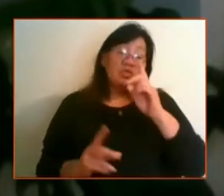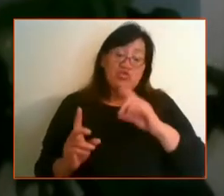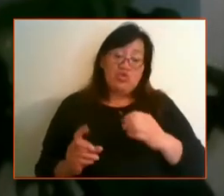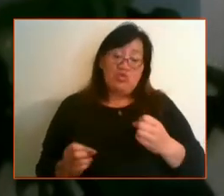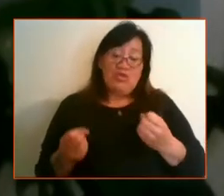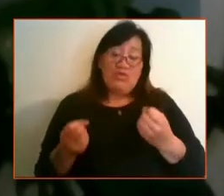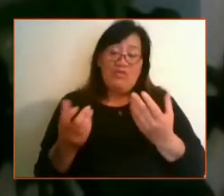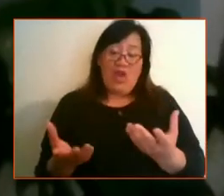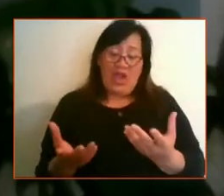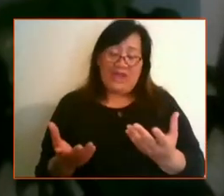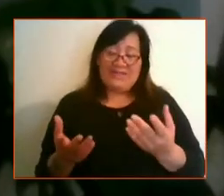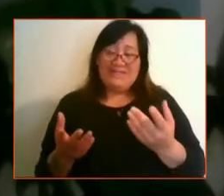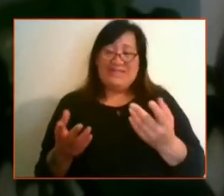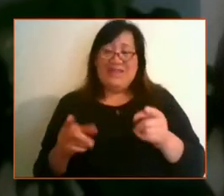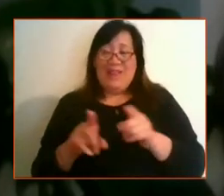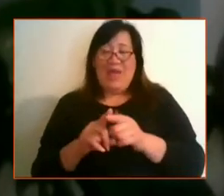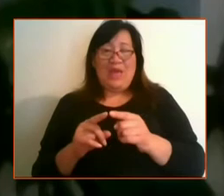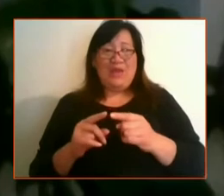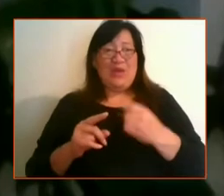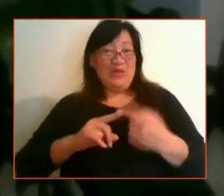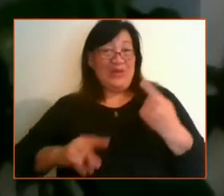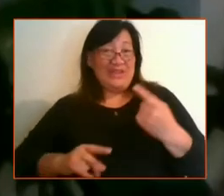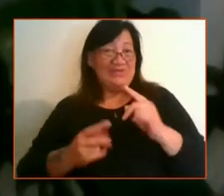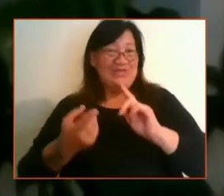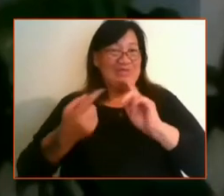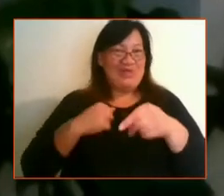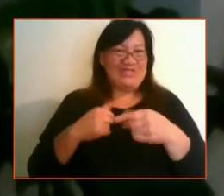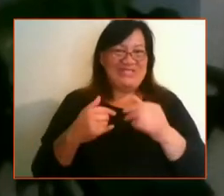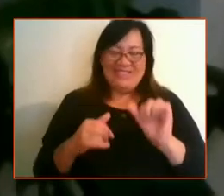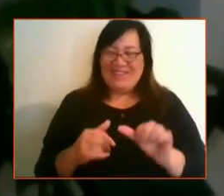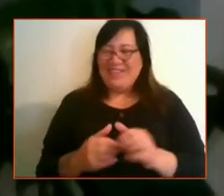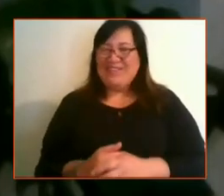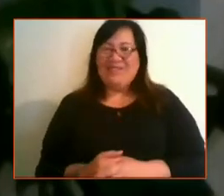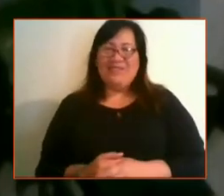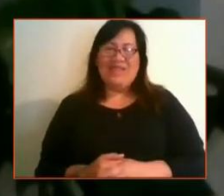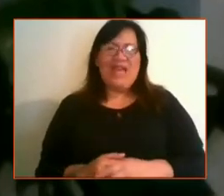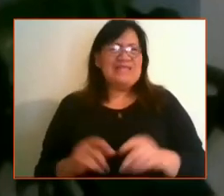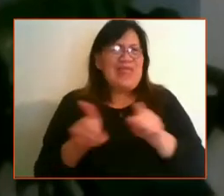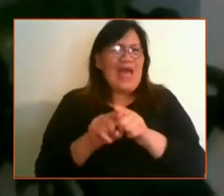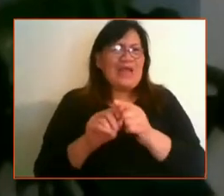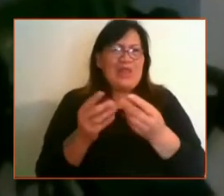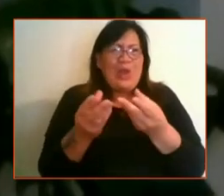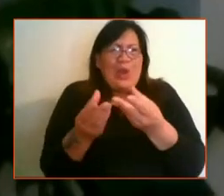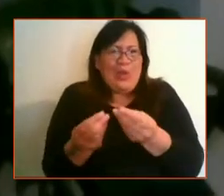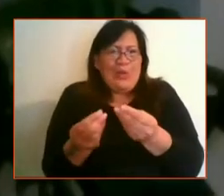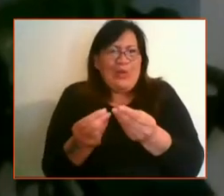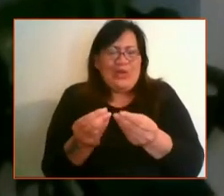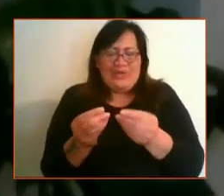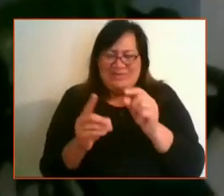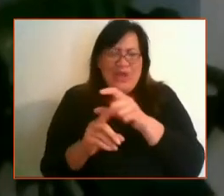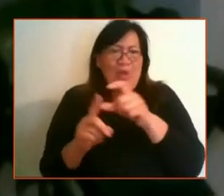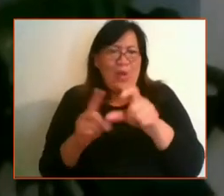quick soundbite as possible, it provides the glue. It is culture.